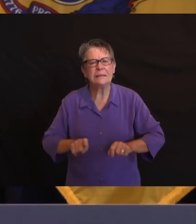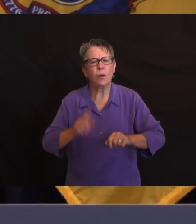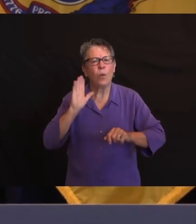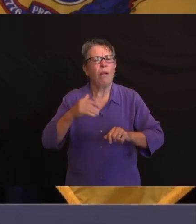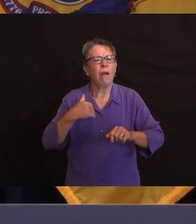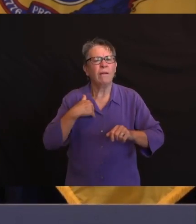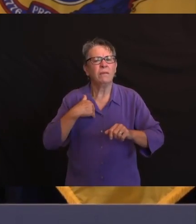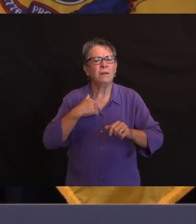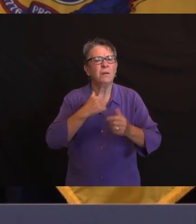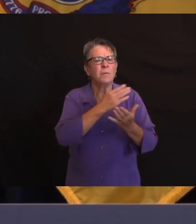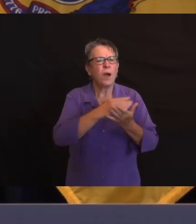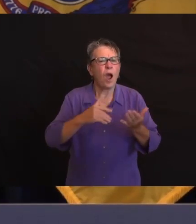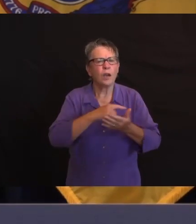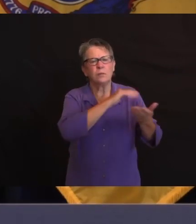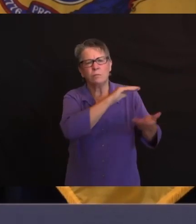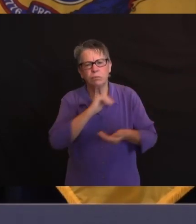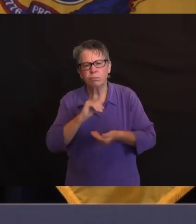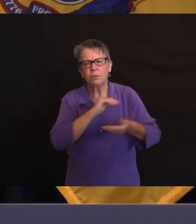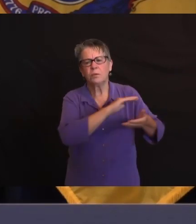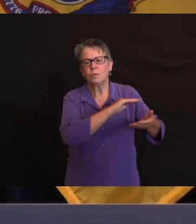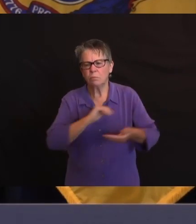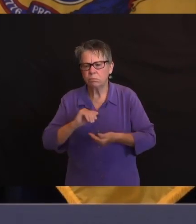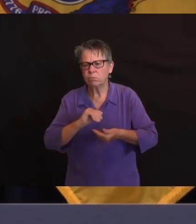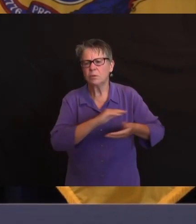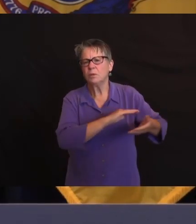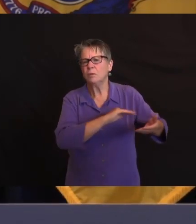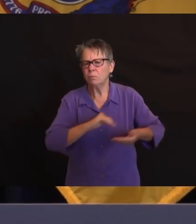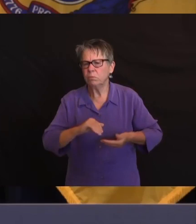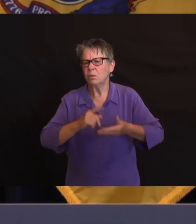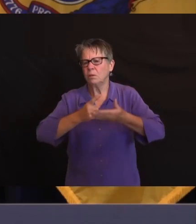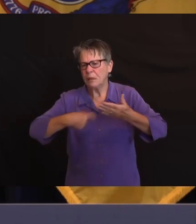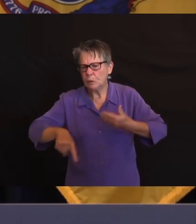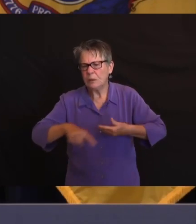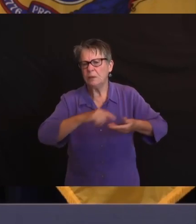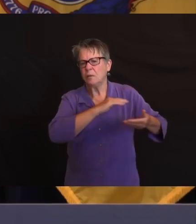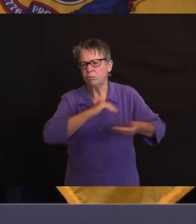is the first, within the next 10 to 14 days is the first batch.